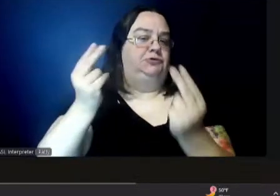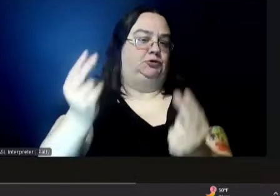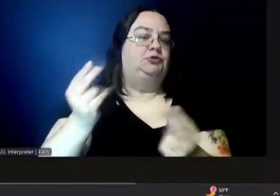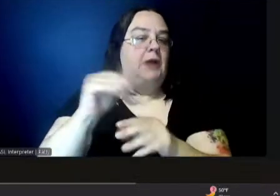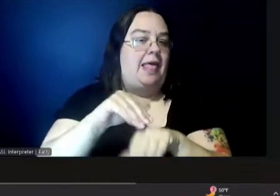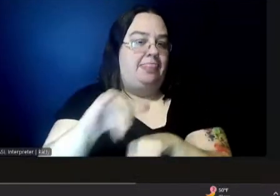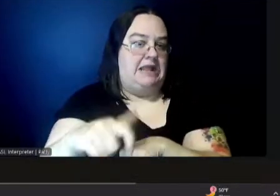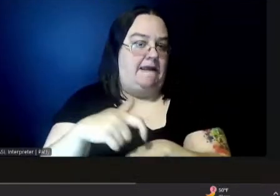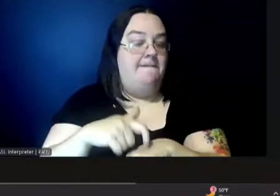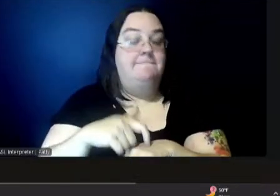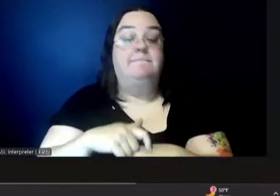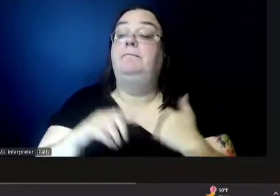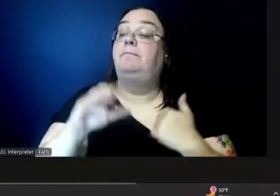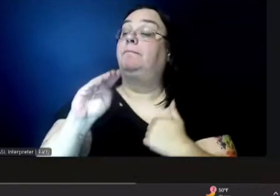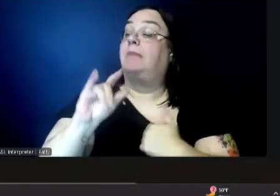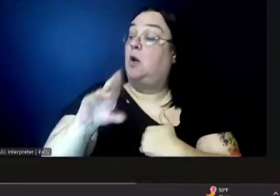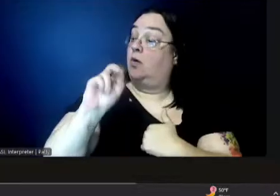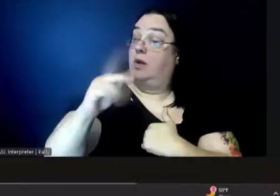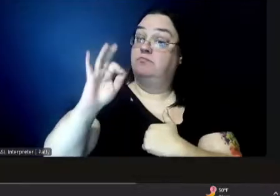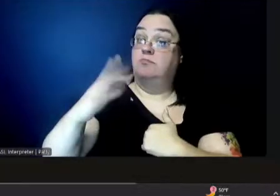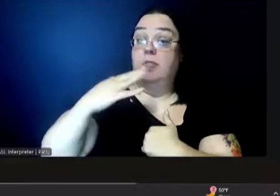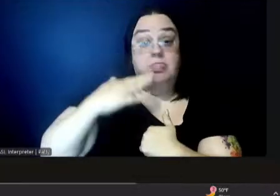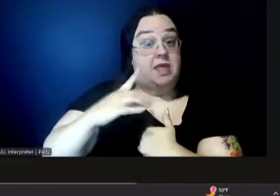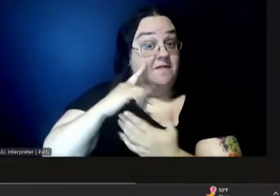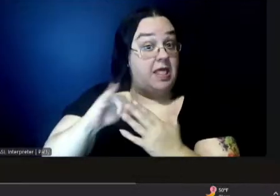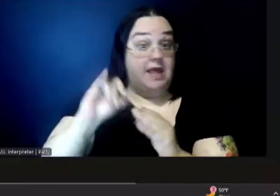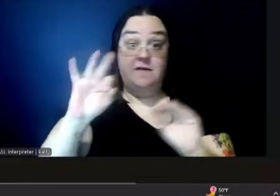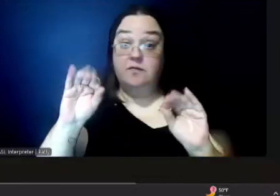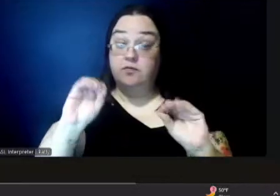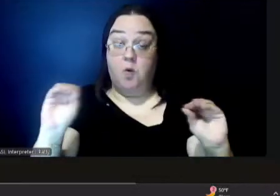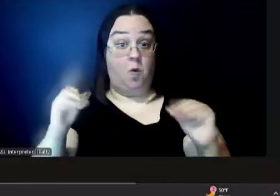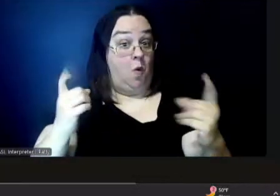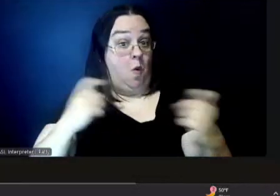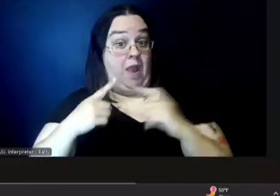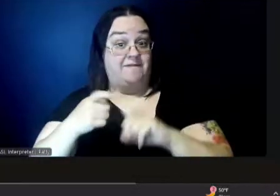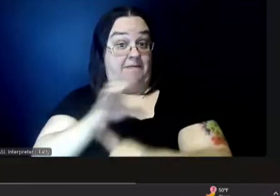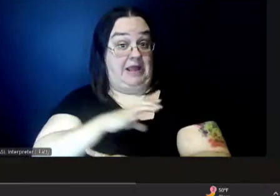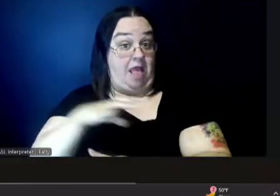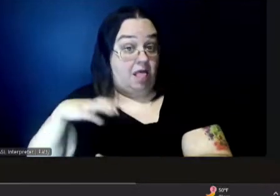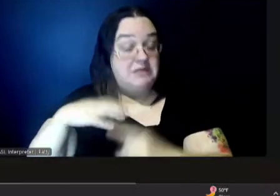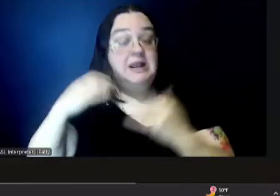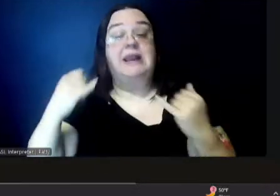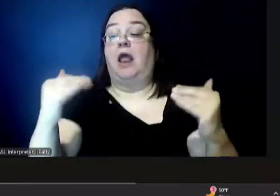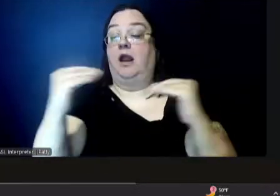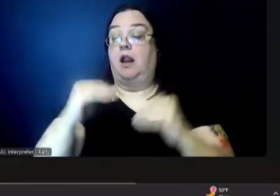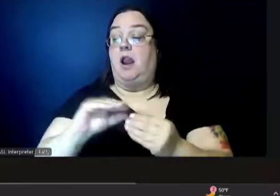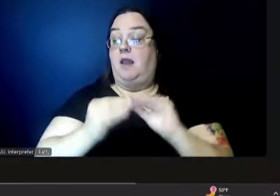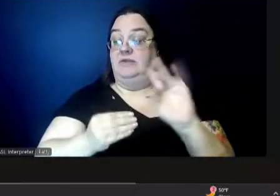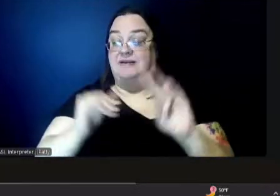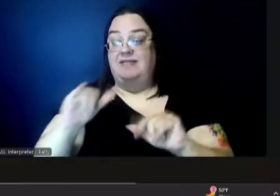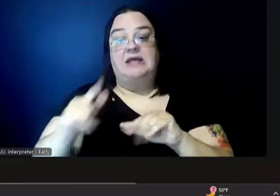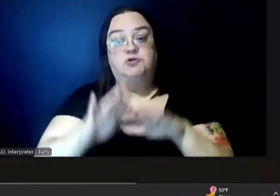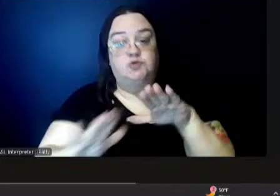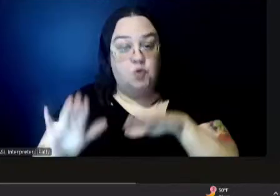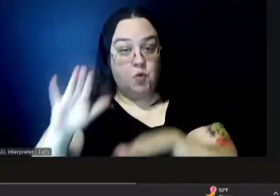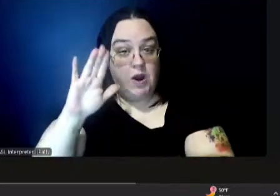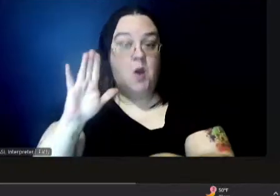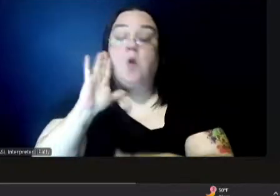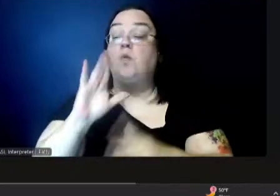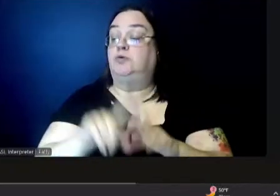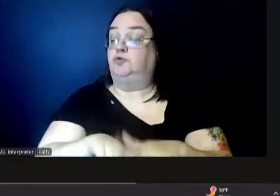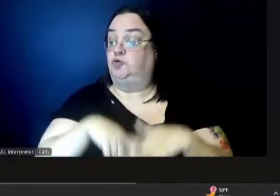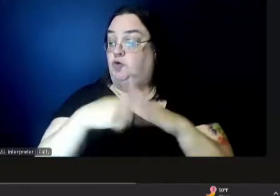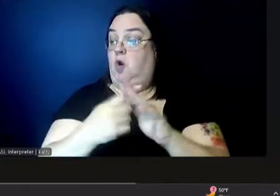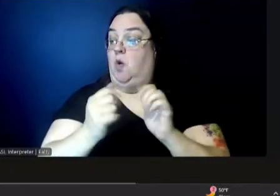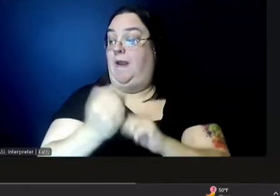All right, thank you for that. If there's no questions from council, that takes us to item 7, the swearing in, and we will start with